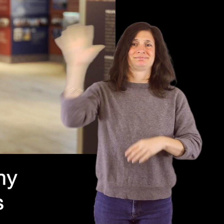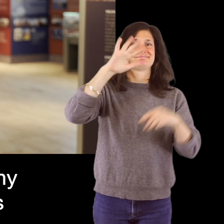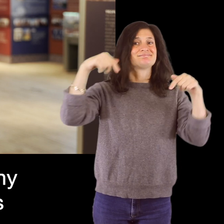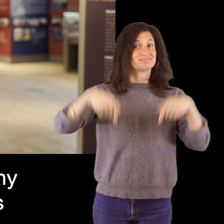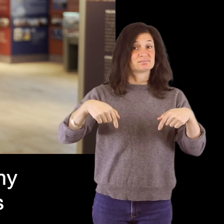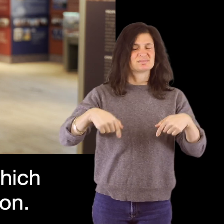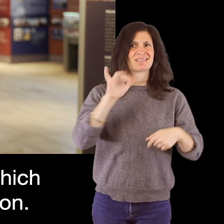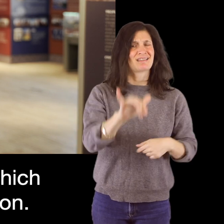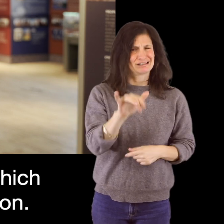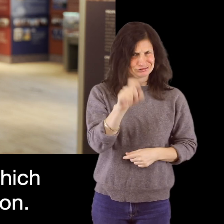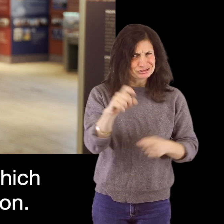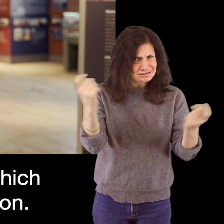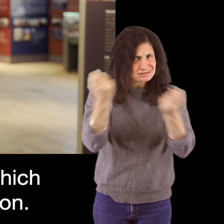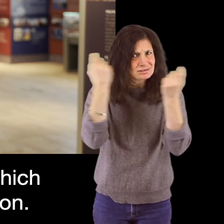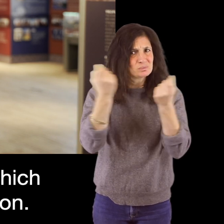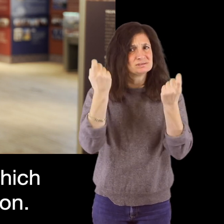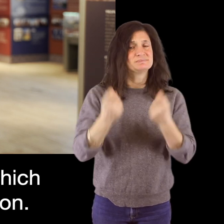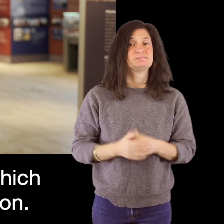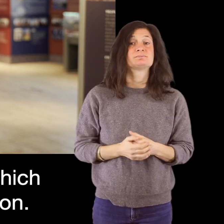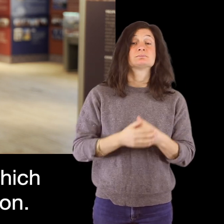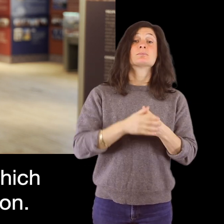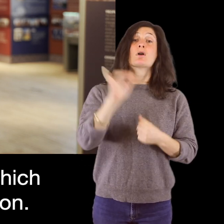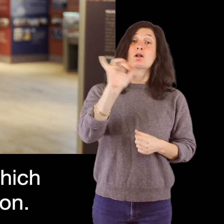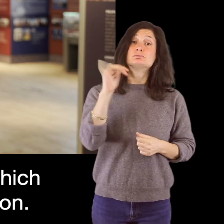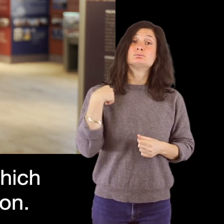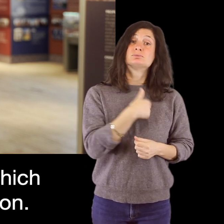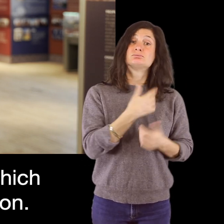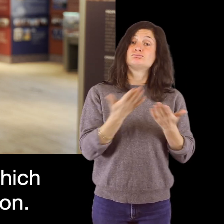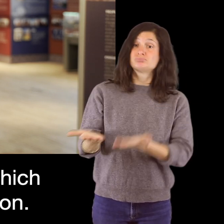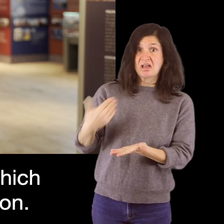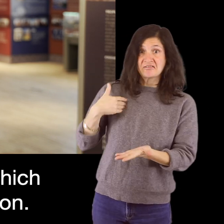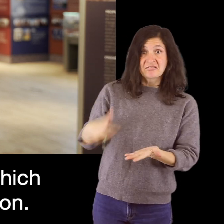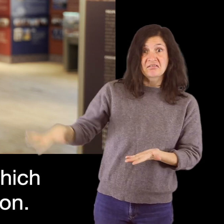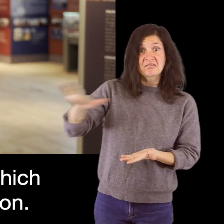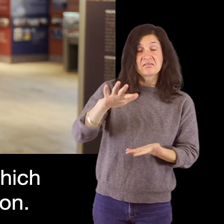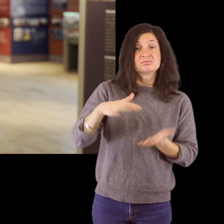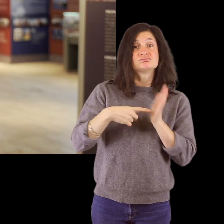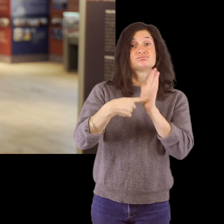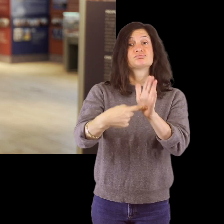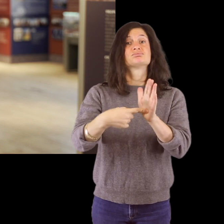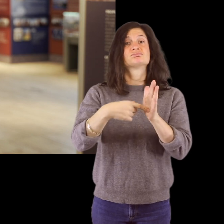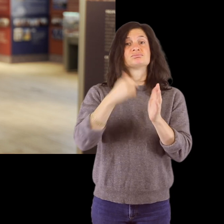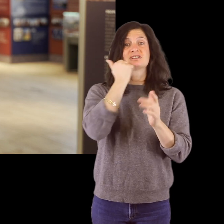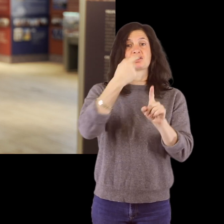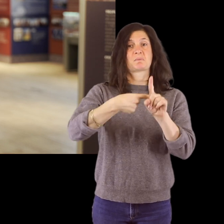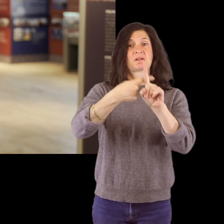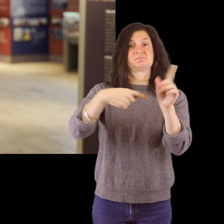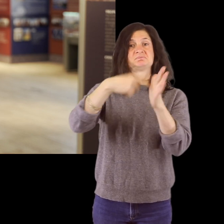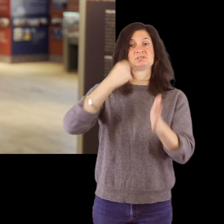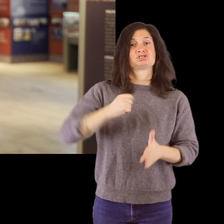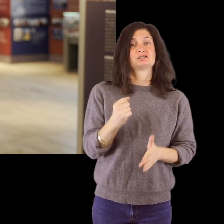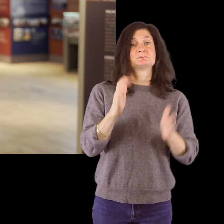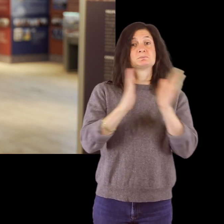pipers, drummers and bands in the world, all of which is worthy of celebration. Separately, we also